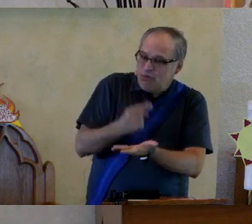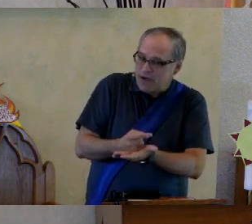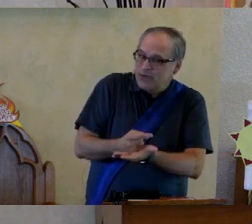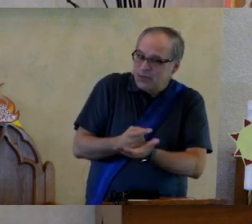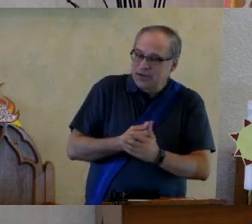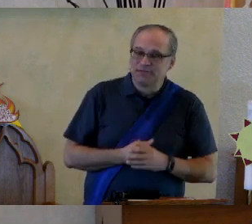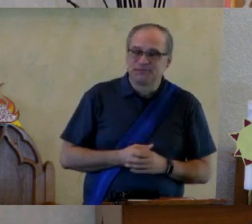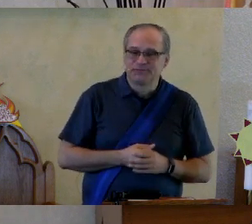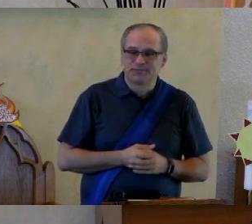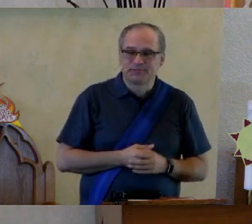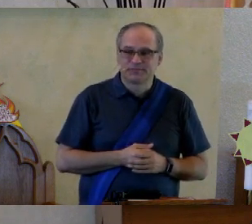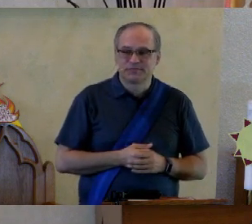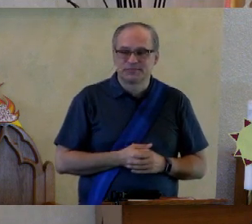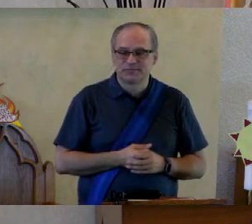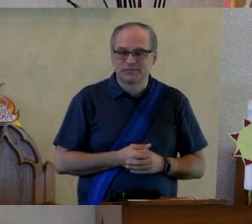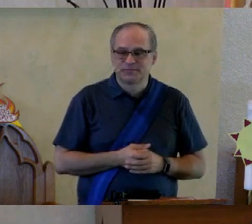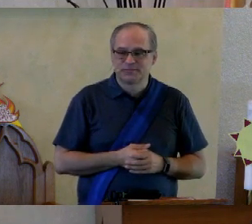Unable to have